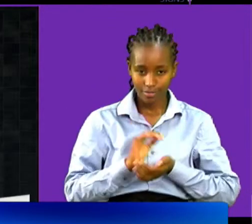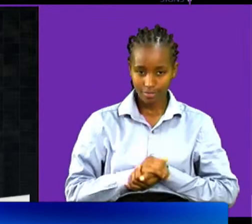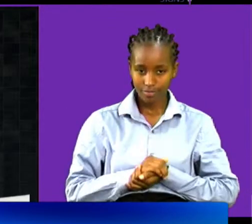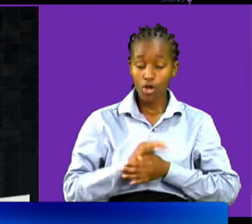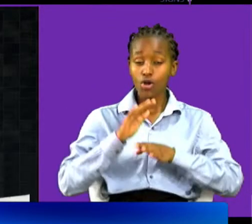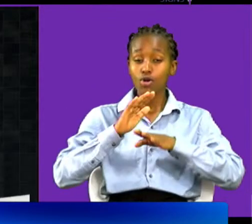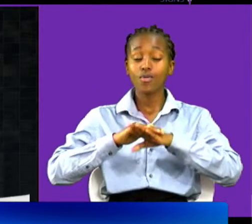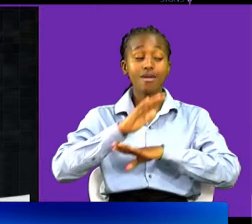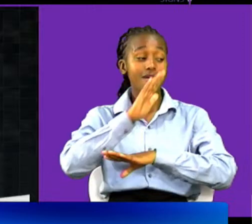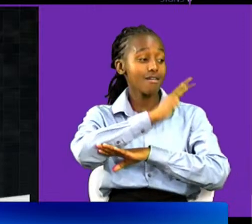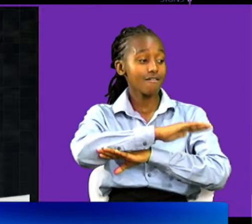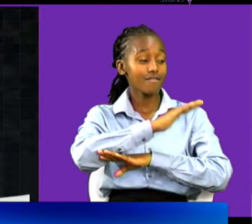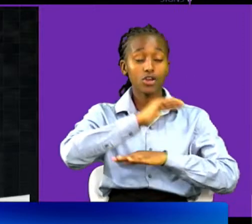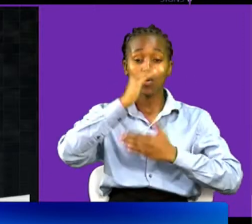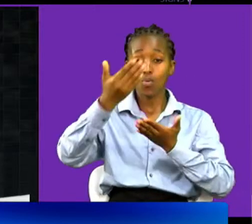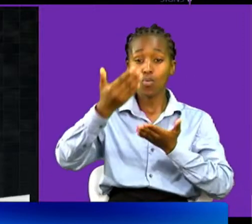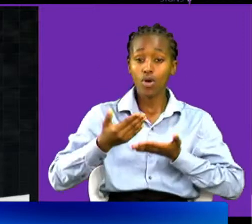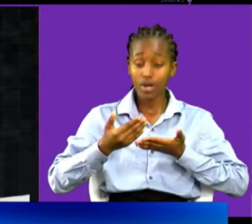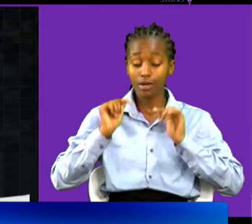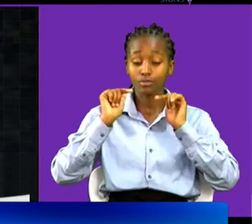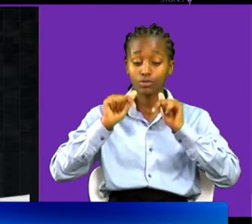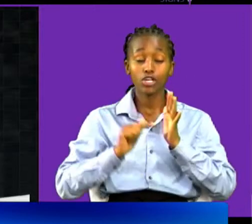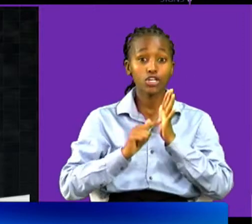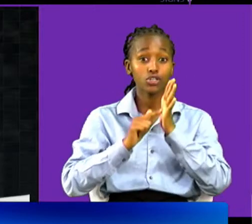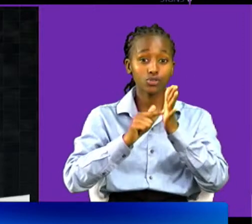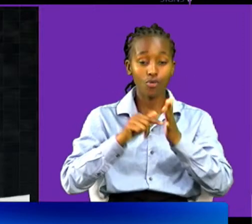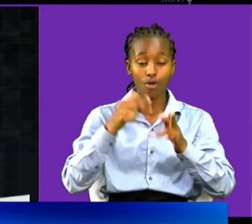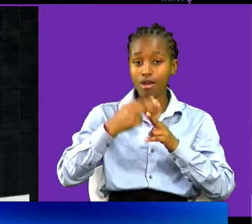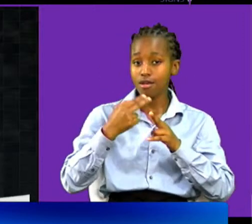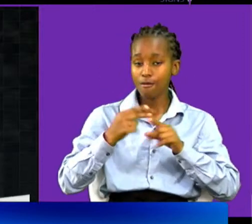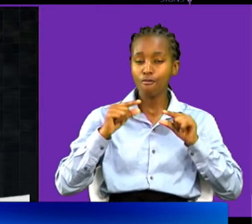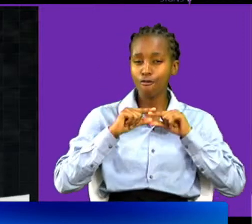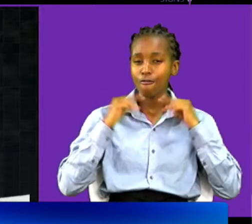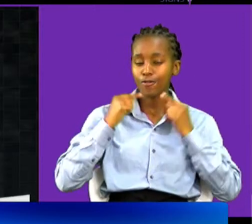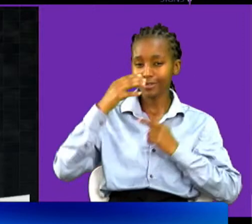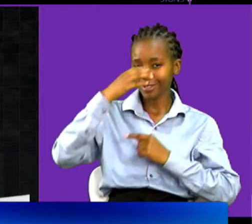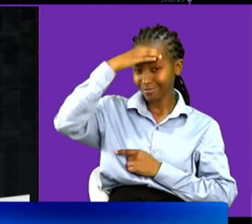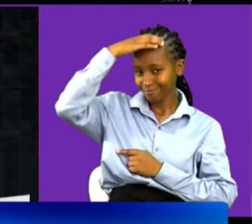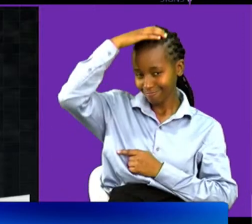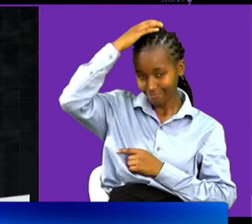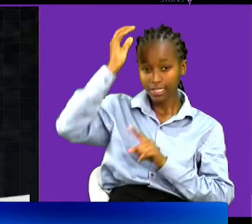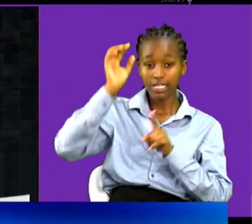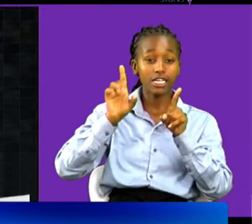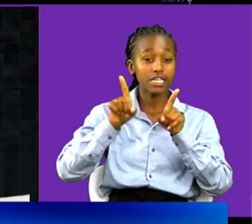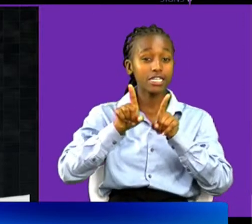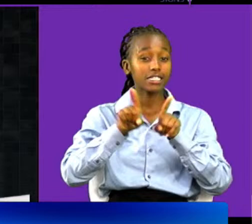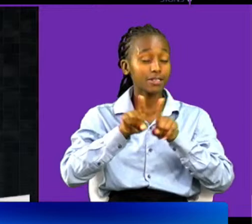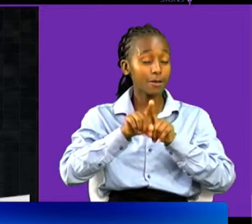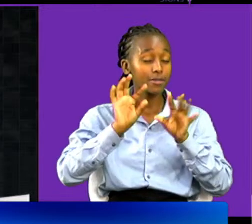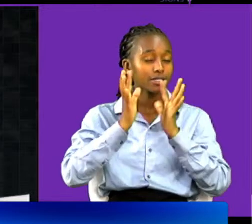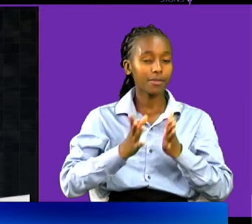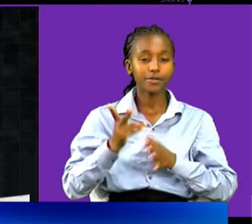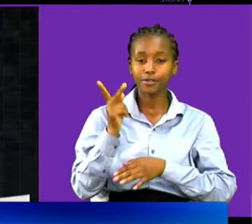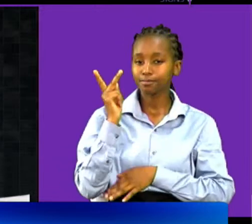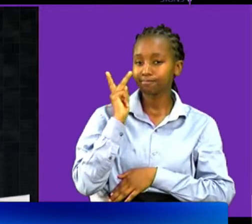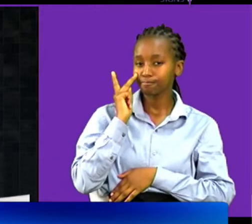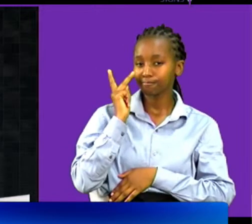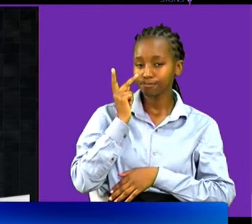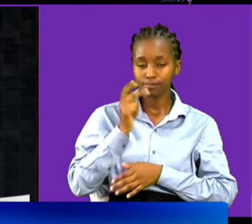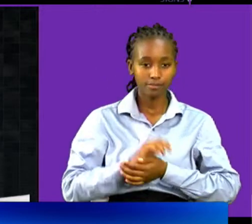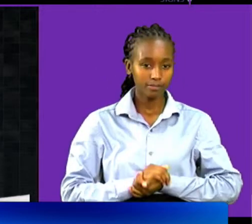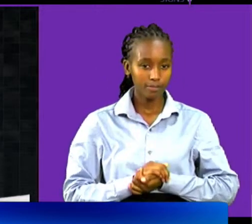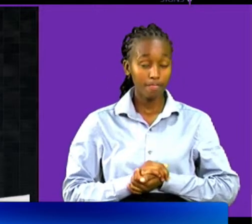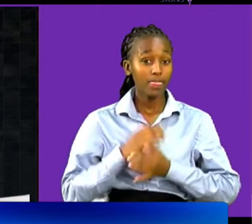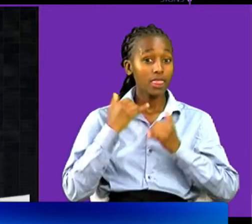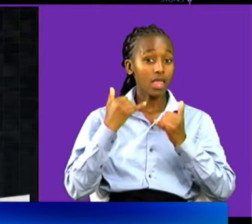and welcome to the broadcast. This is Chris MWOLOLO and our sign language interpreter is Esther Kendi. Let's